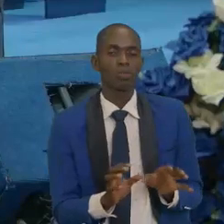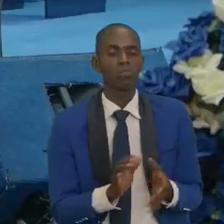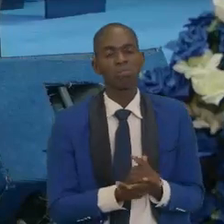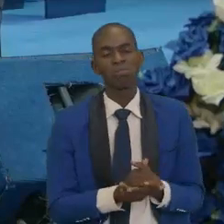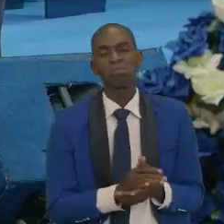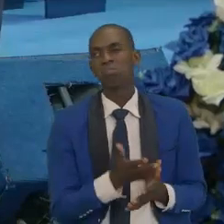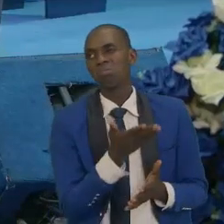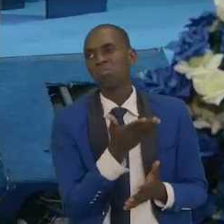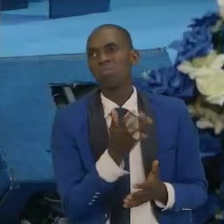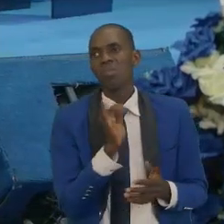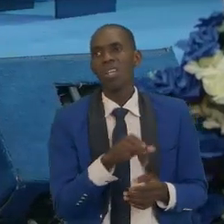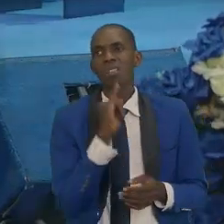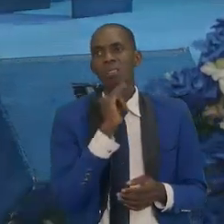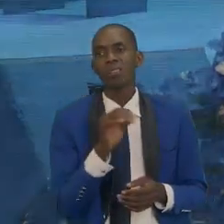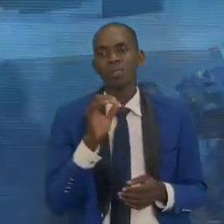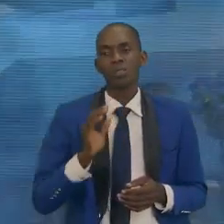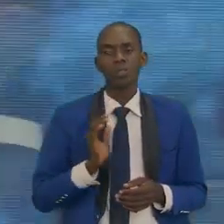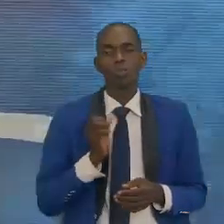That's Paul talking.